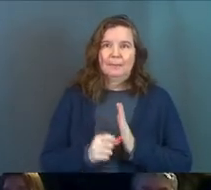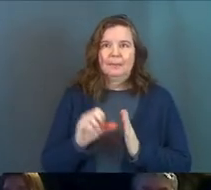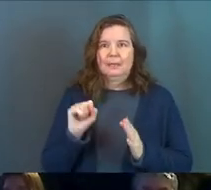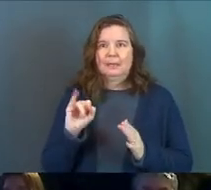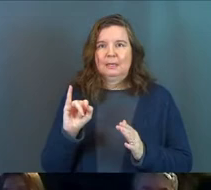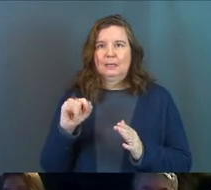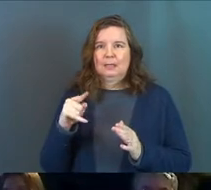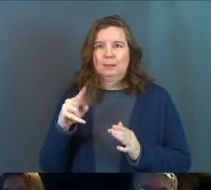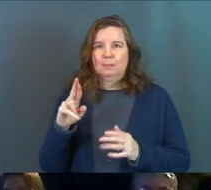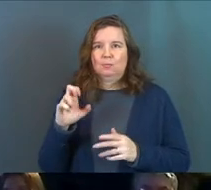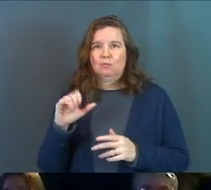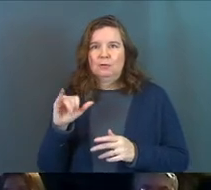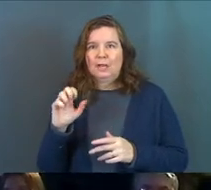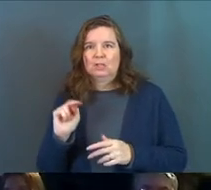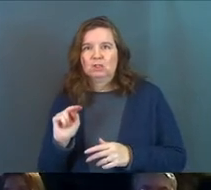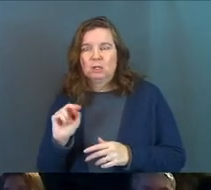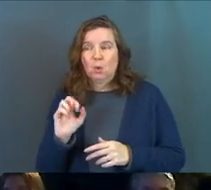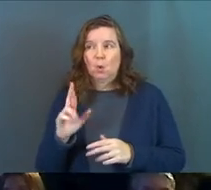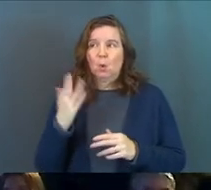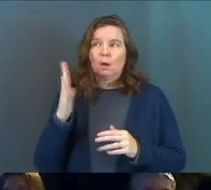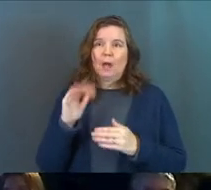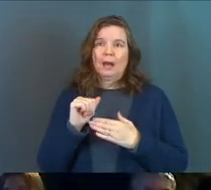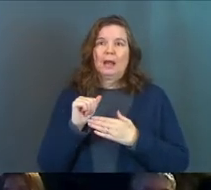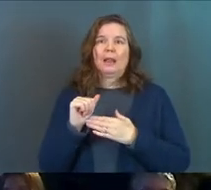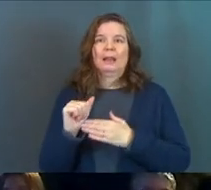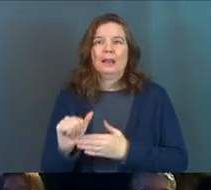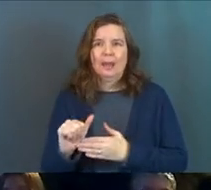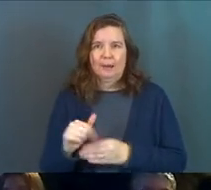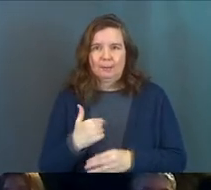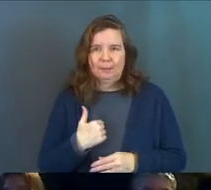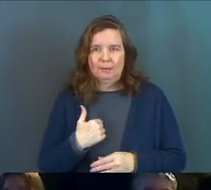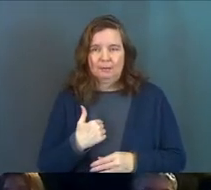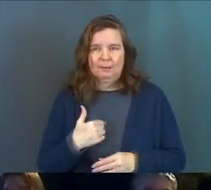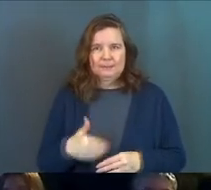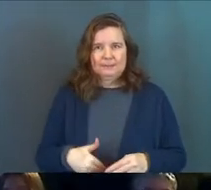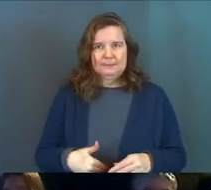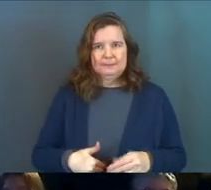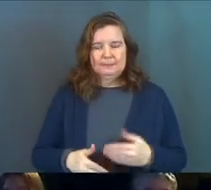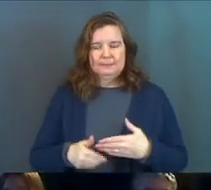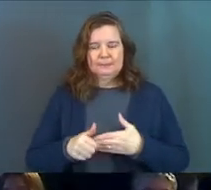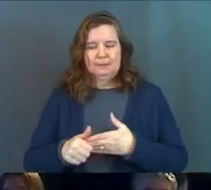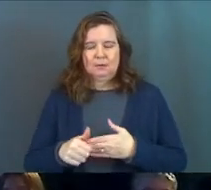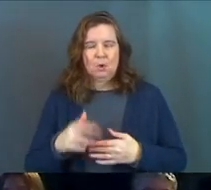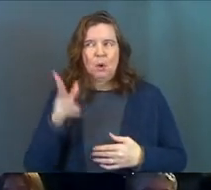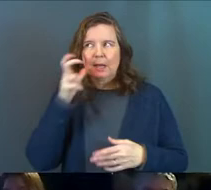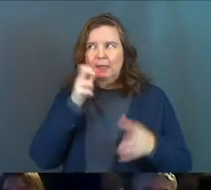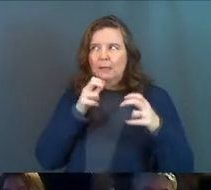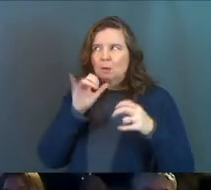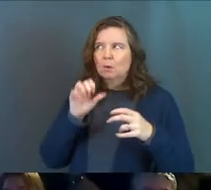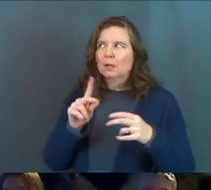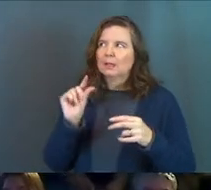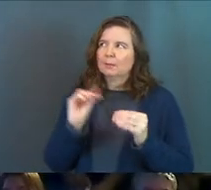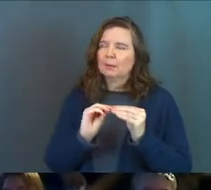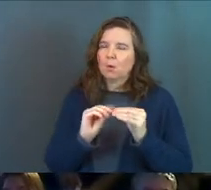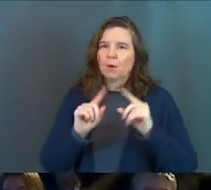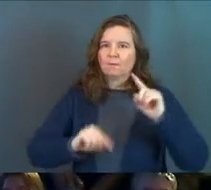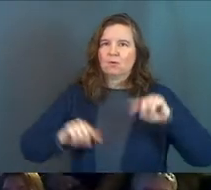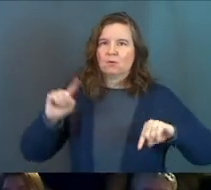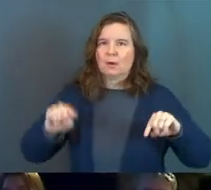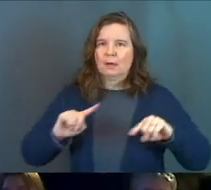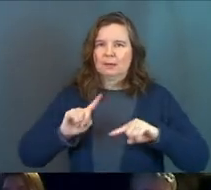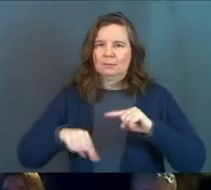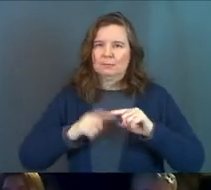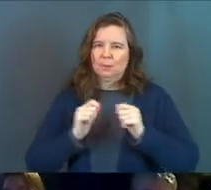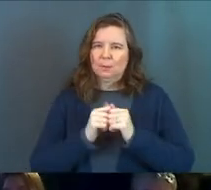from God, or God led me. And I started to hear those things. It's like, okay, there's a little bit more variety